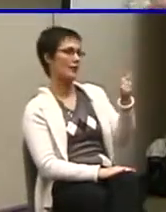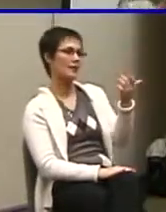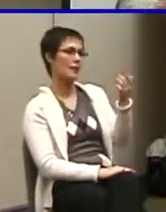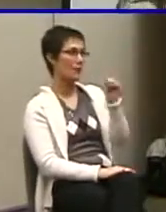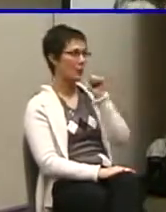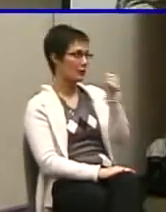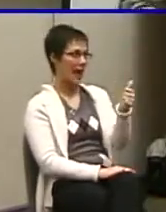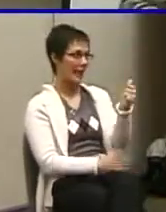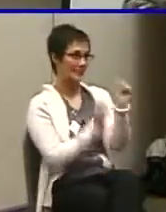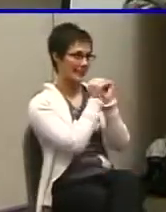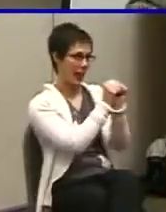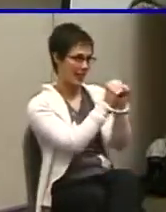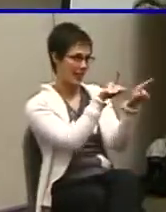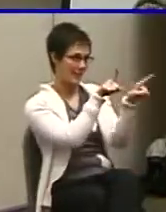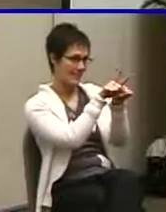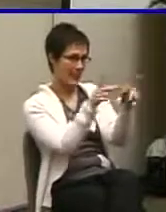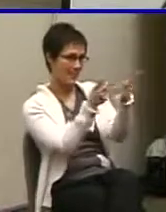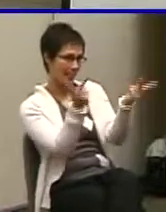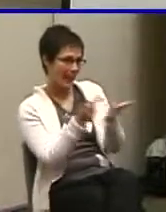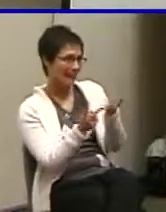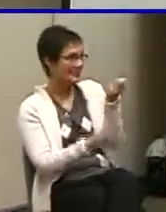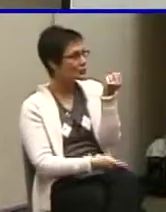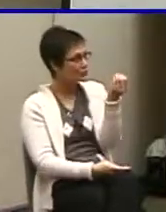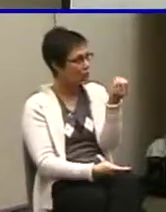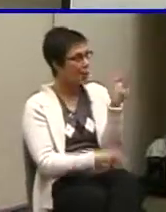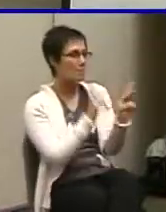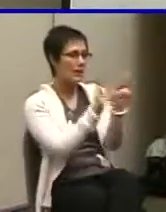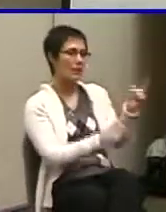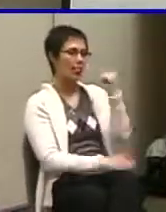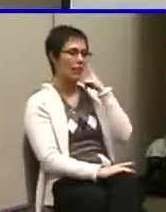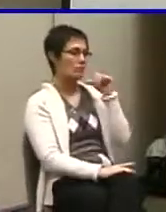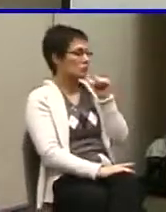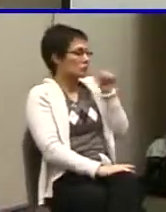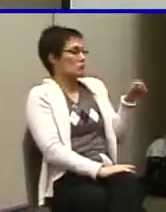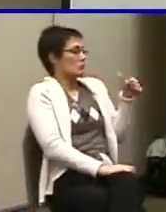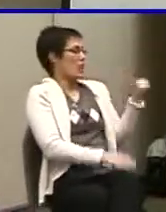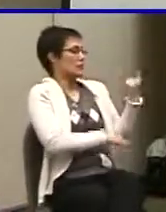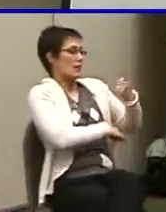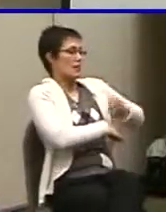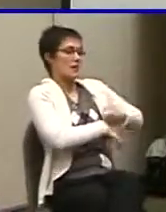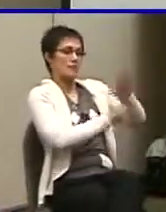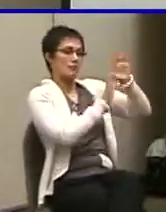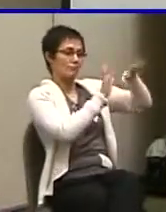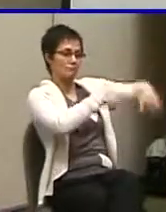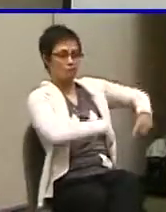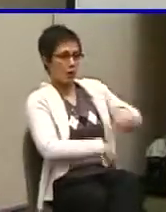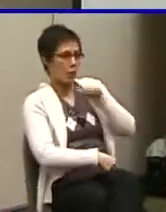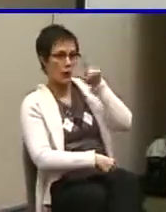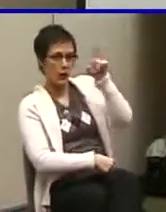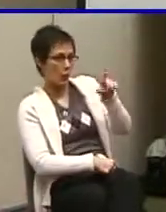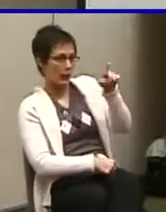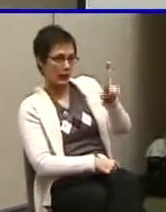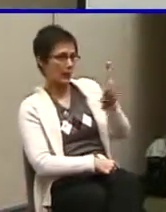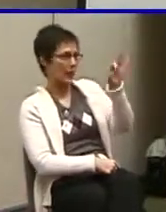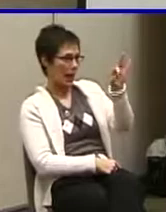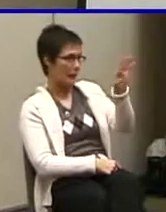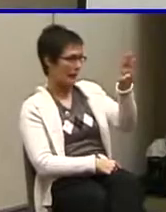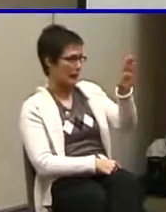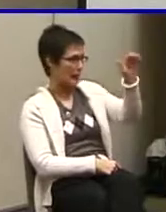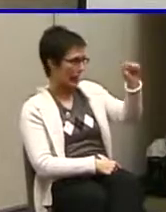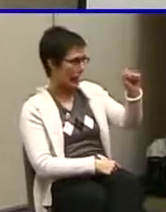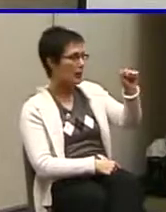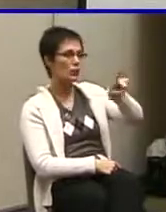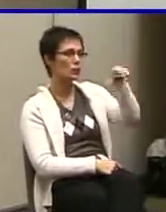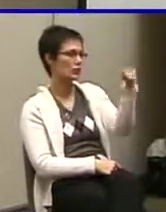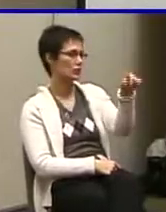people look at this and say, oh, well, if it's not the 10-day thing, we don't need to mess with this FBA. We just need a behavior intervention plan. And